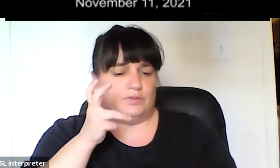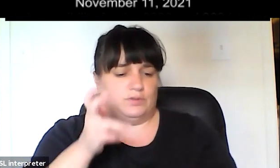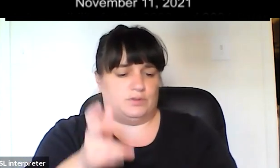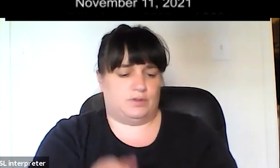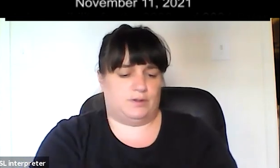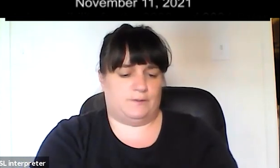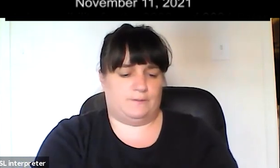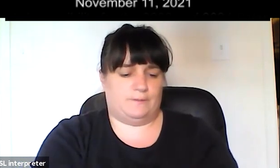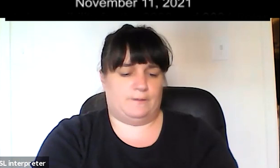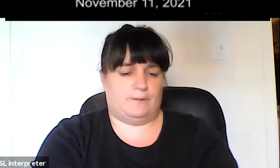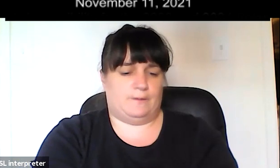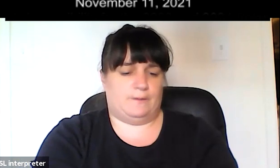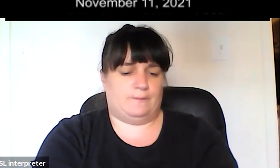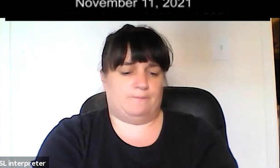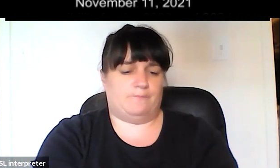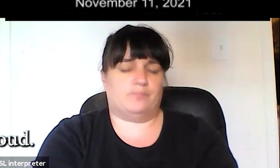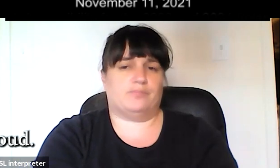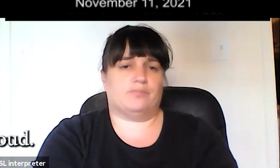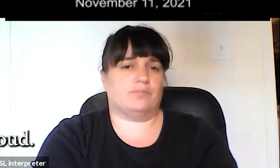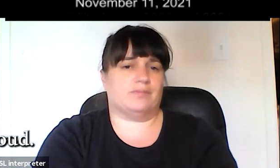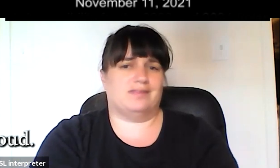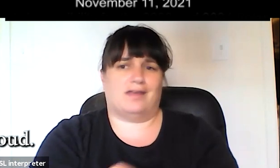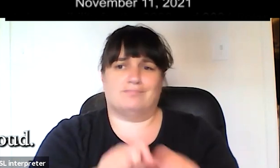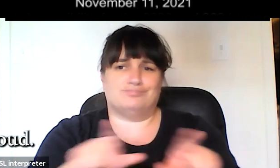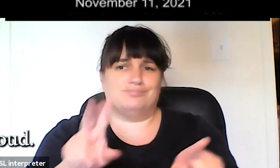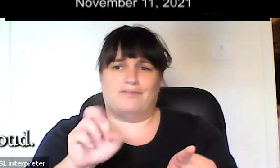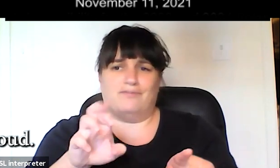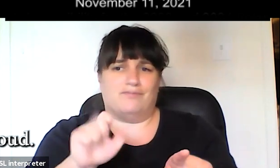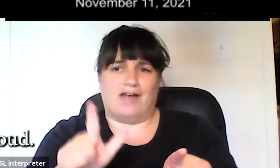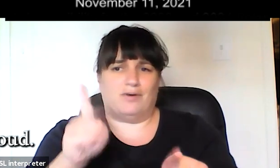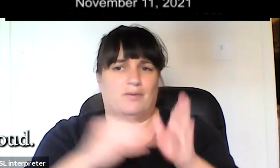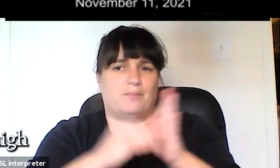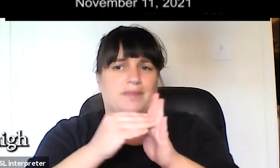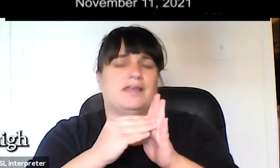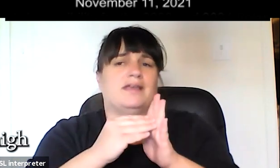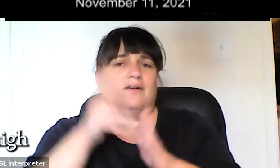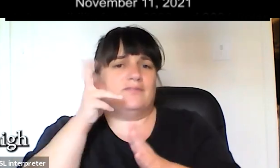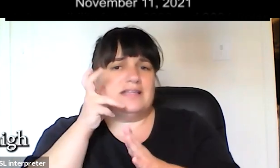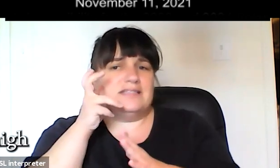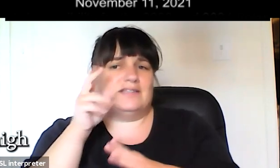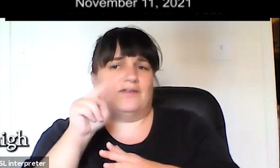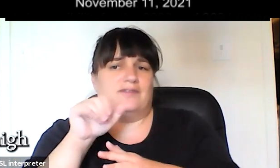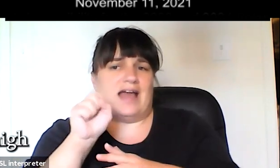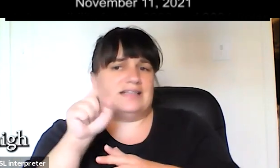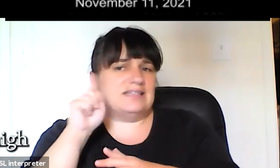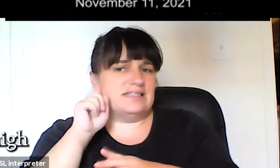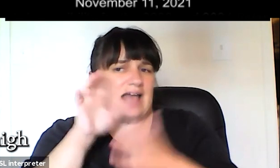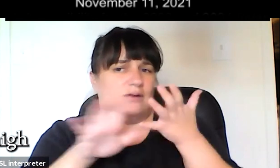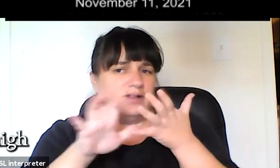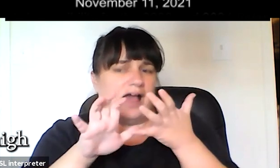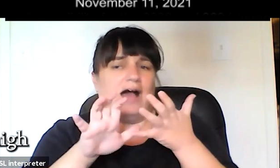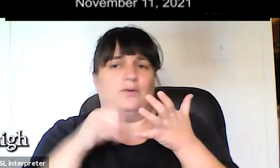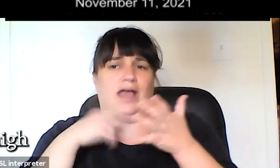then, yeah, they went viral, and we had like over 1.5 million listens on NASA's SoundCloud within the first weeks. We had news